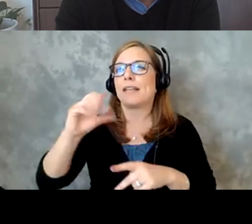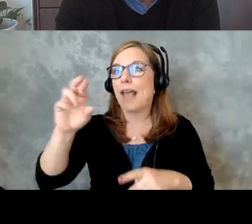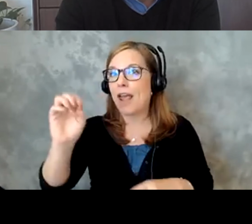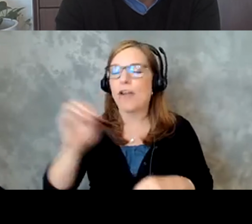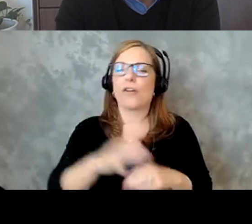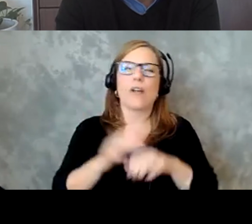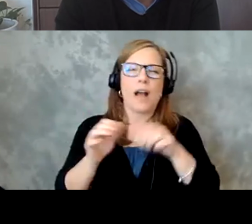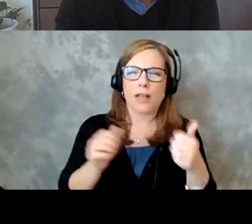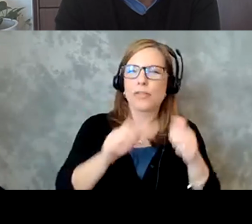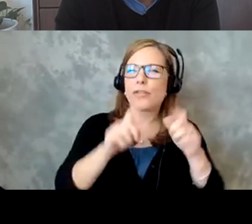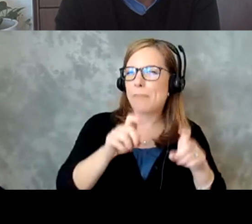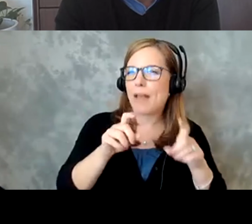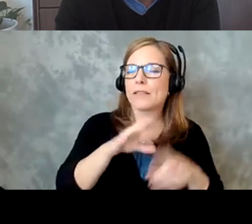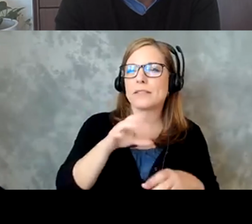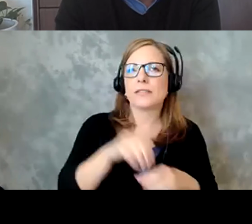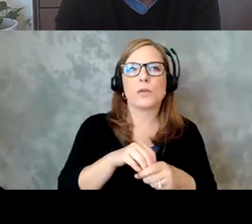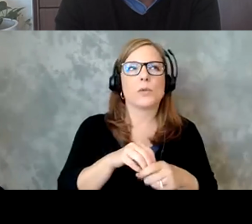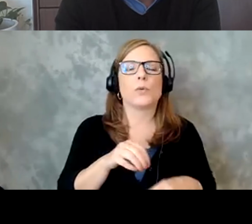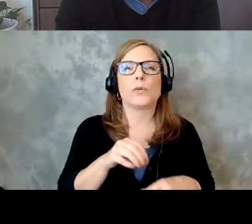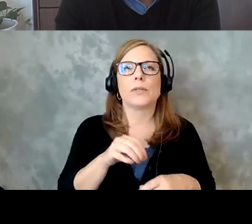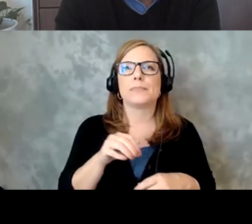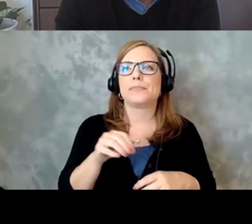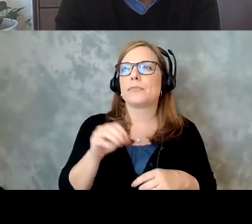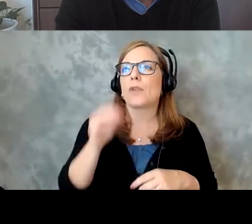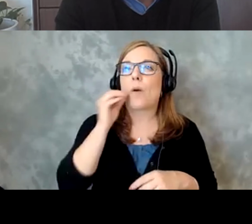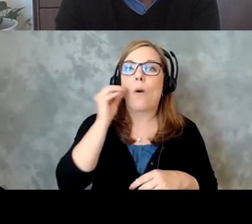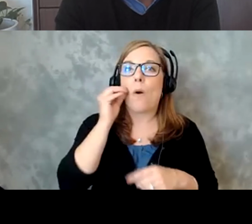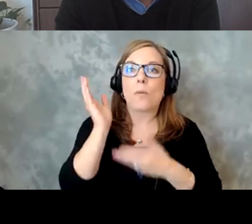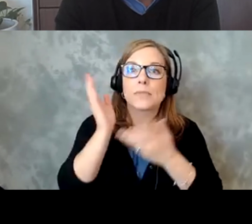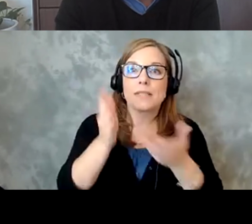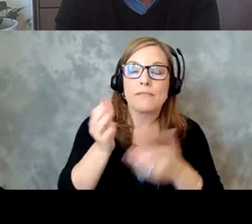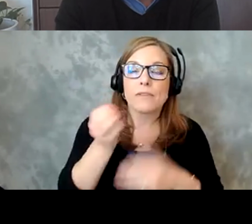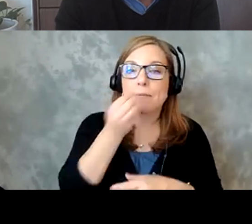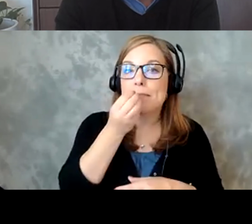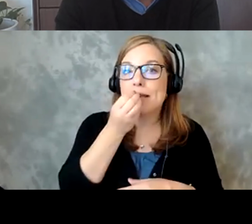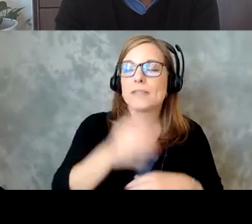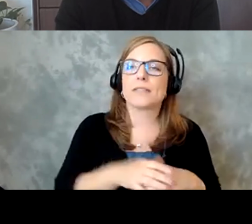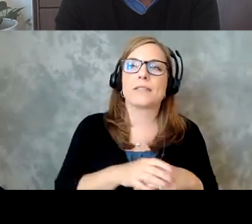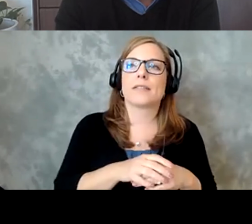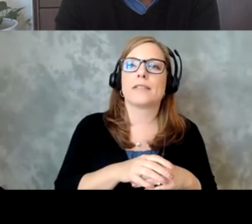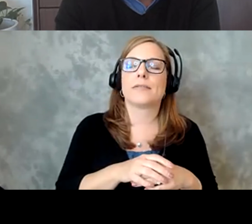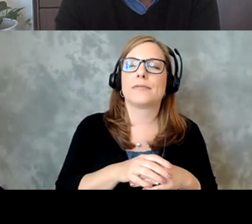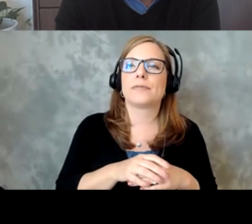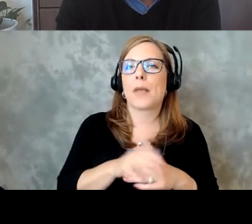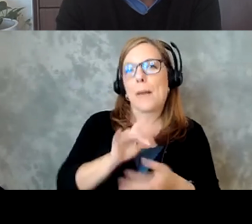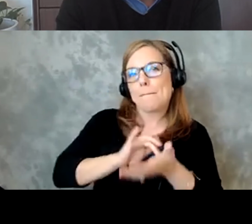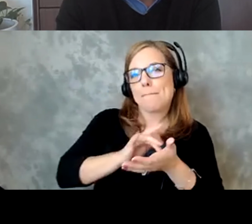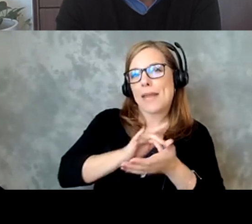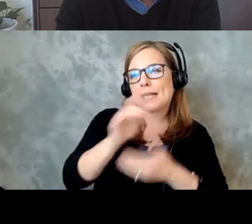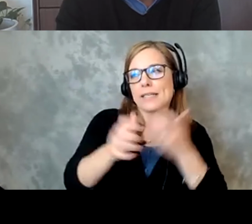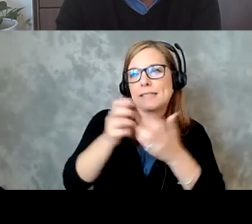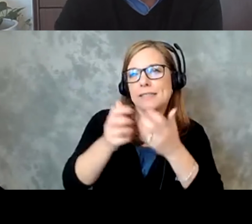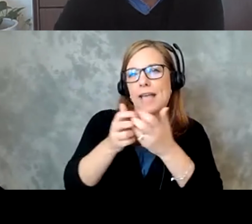of the managed care plans include home delivered meals, medically tailored meals, flex funds